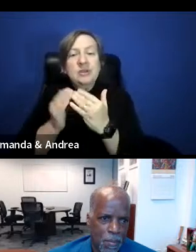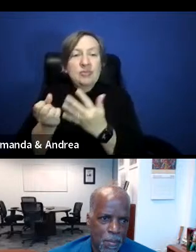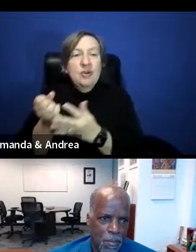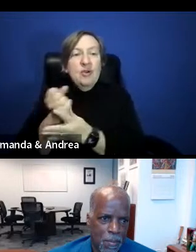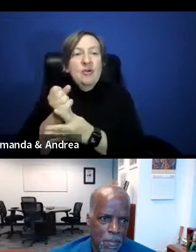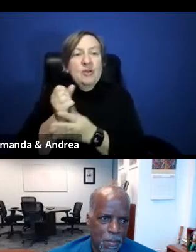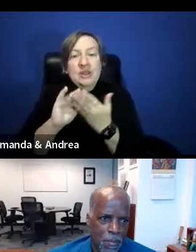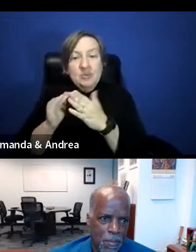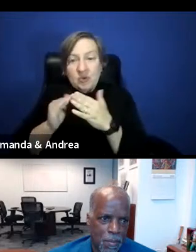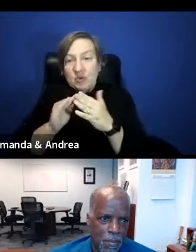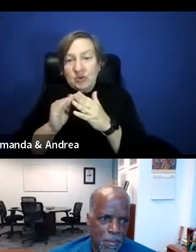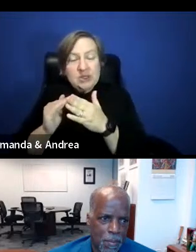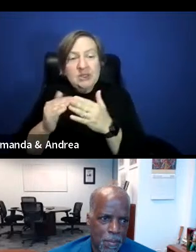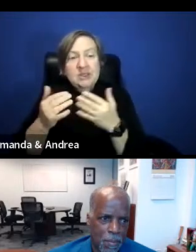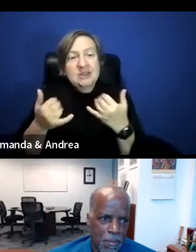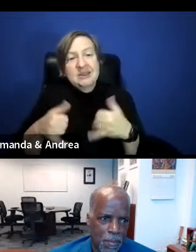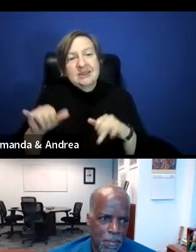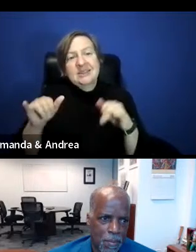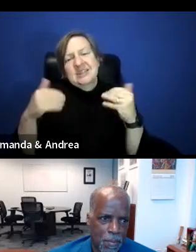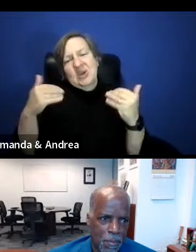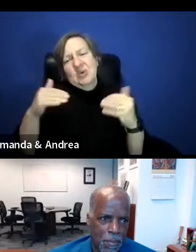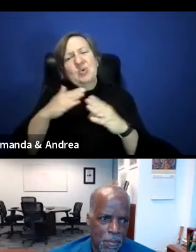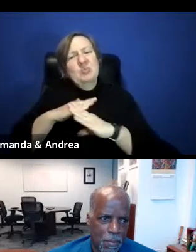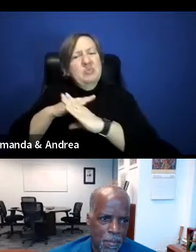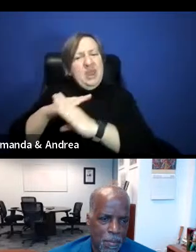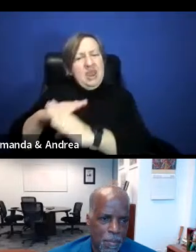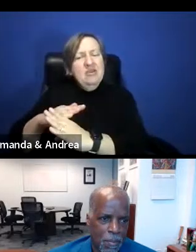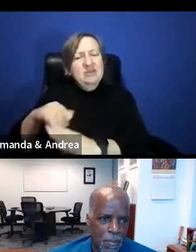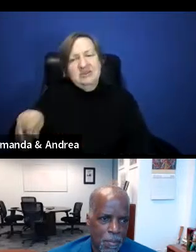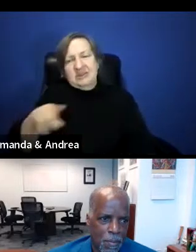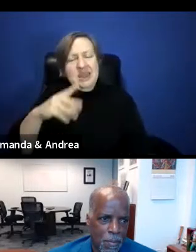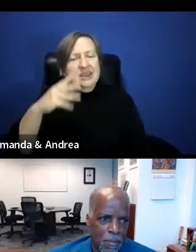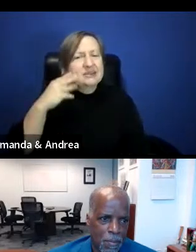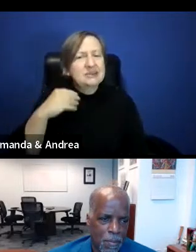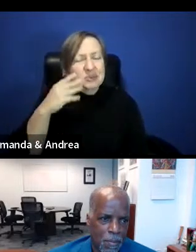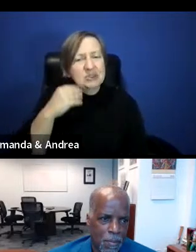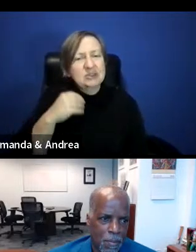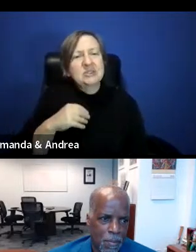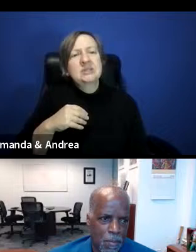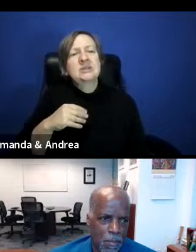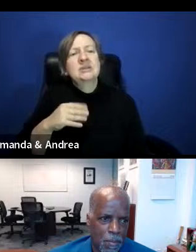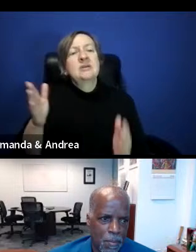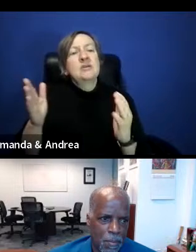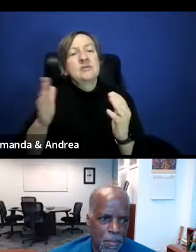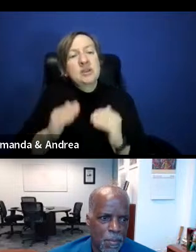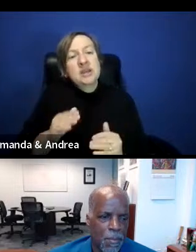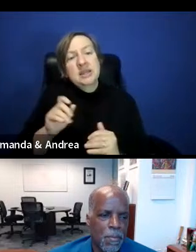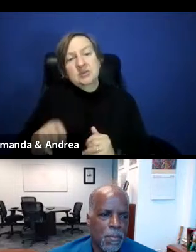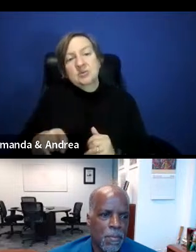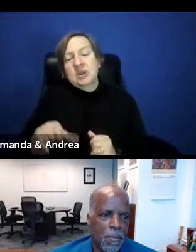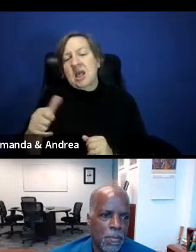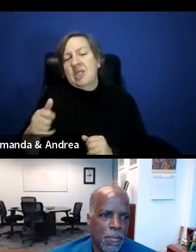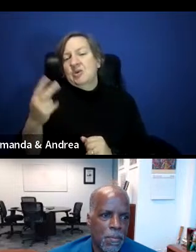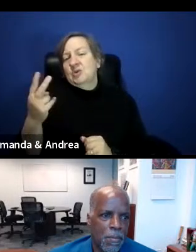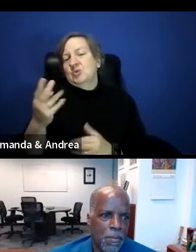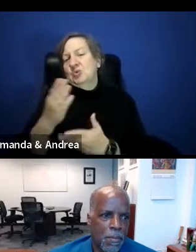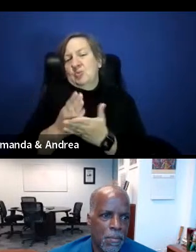there are still some very real barriers that they face. And so for this next question, it's another two-part